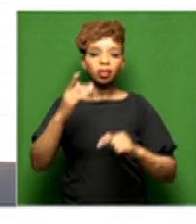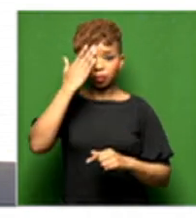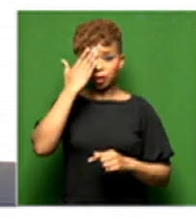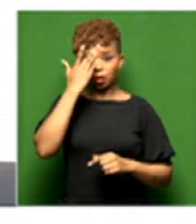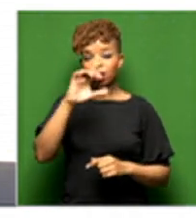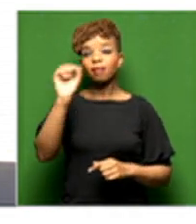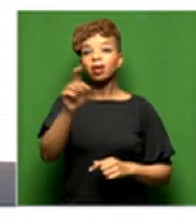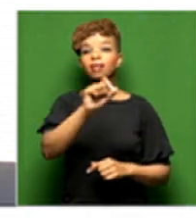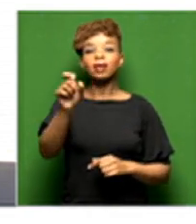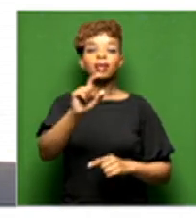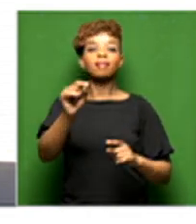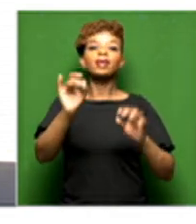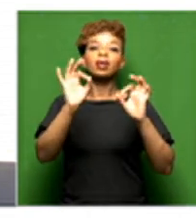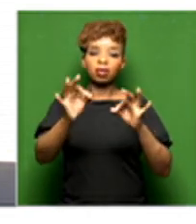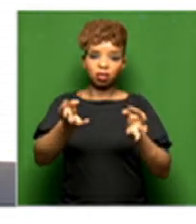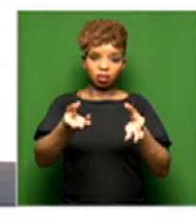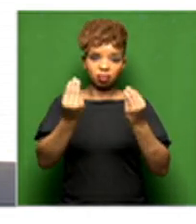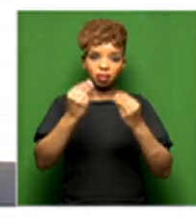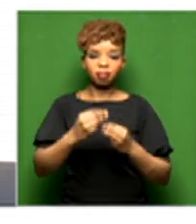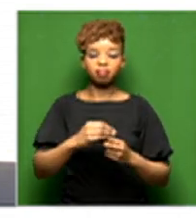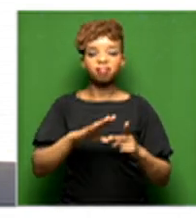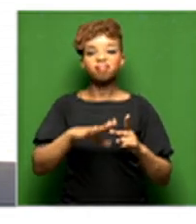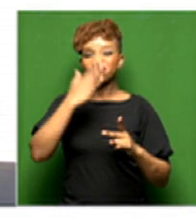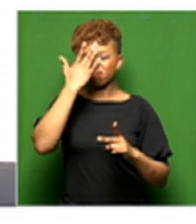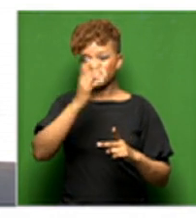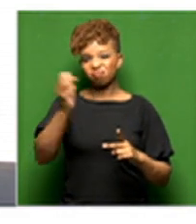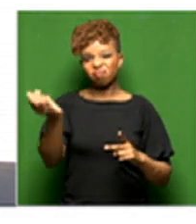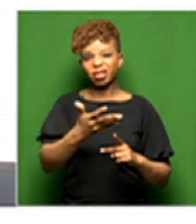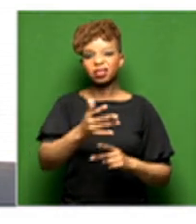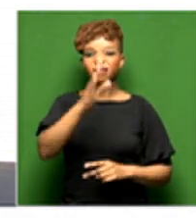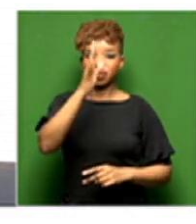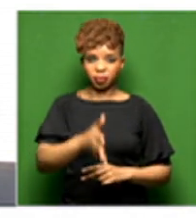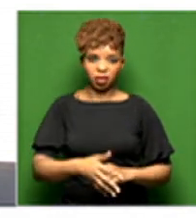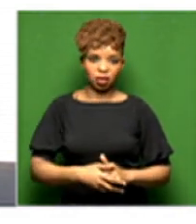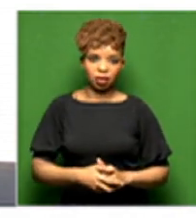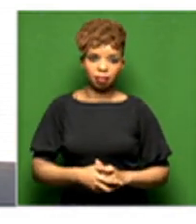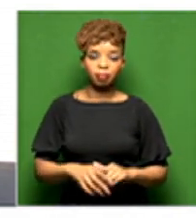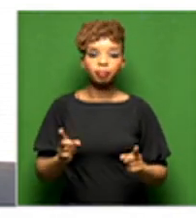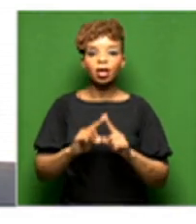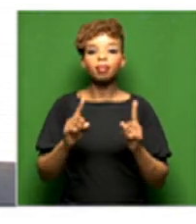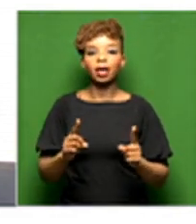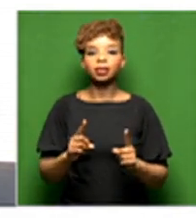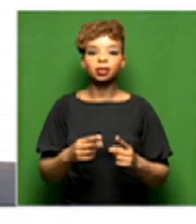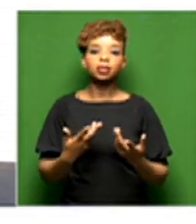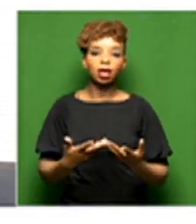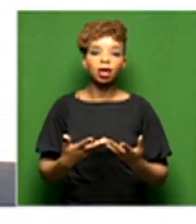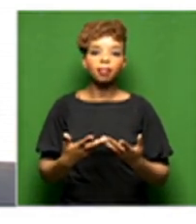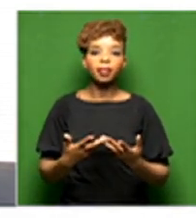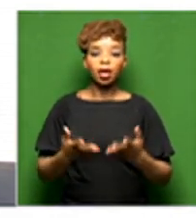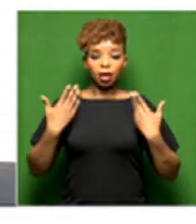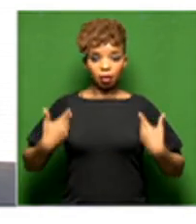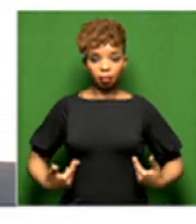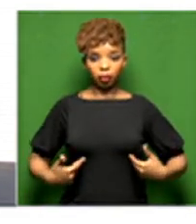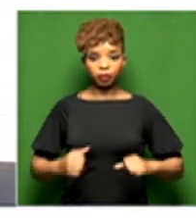expensive. And the truth is, a vaccine responds to an immune system. So your immune system